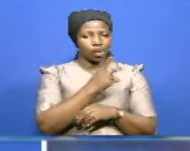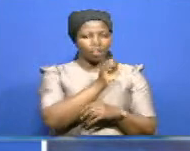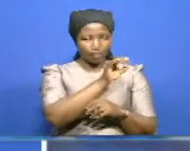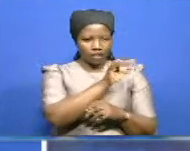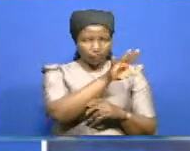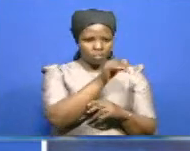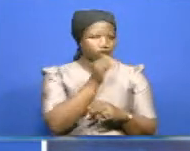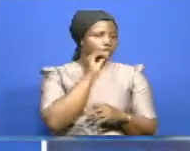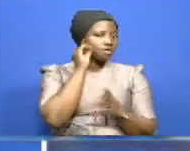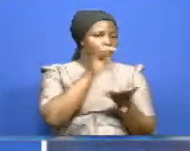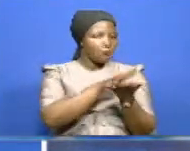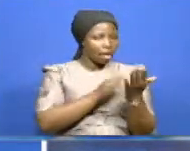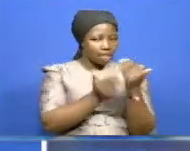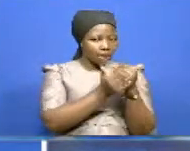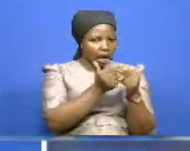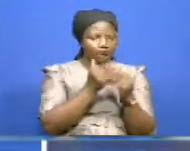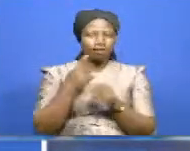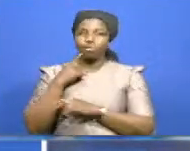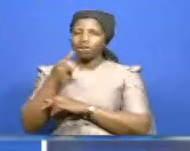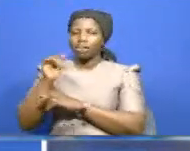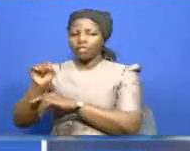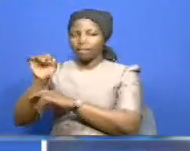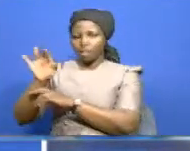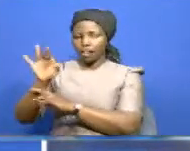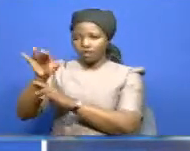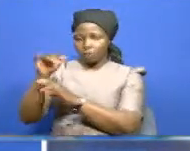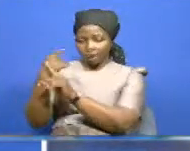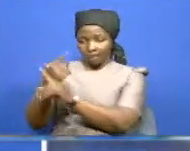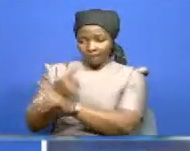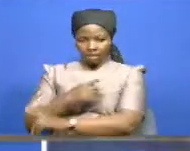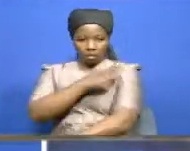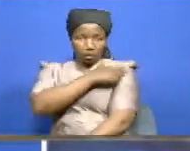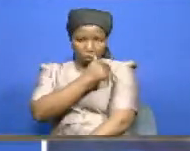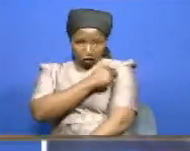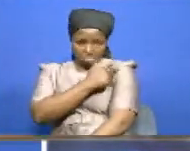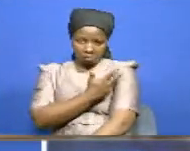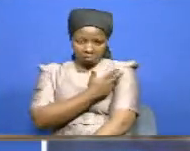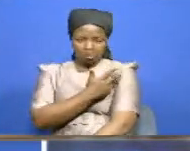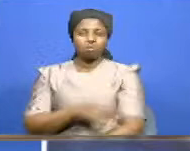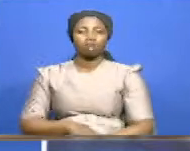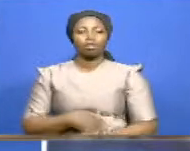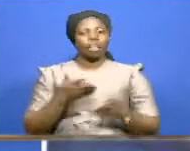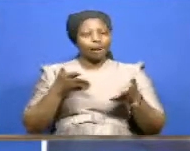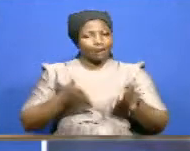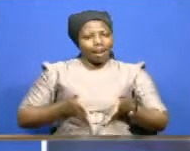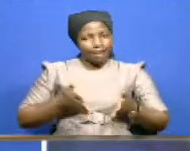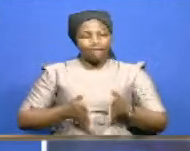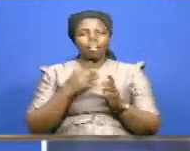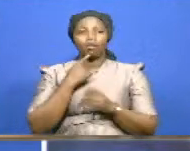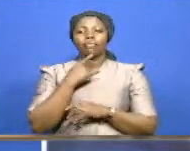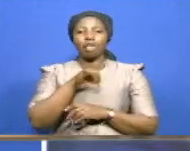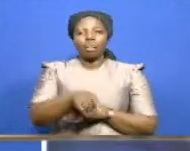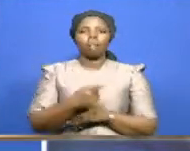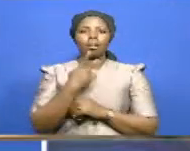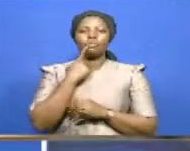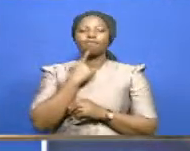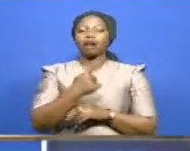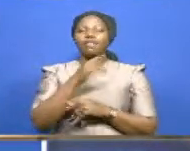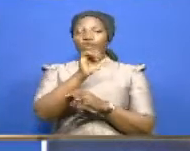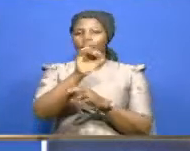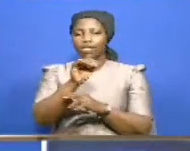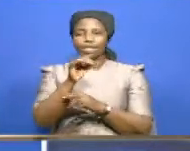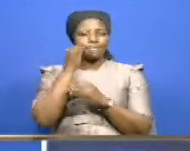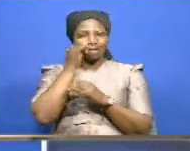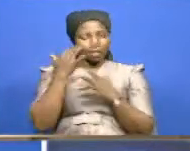care program, while 153 from various hospitals. Currently, 1,150 patients are